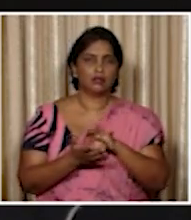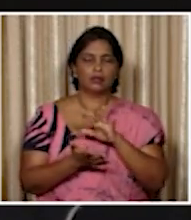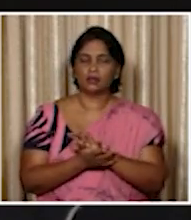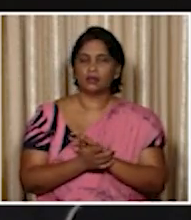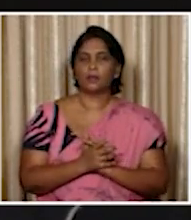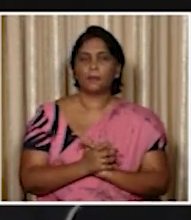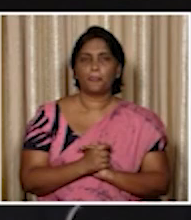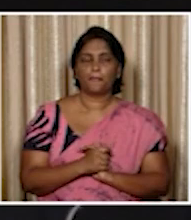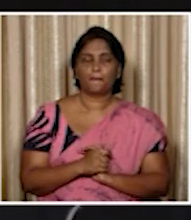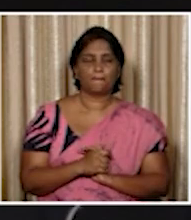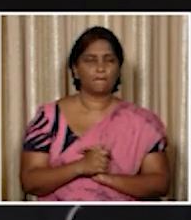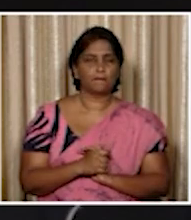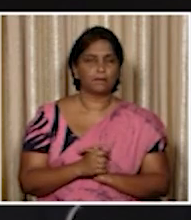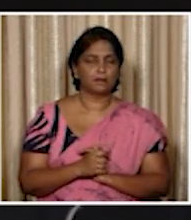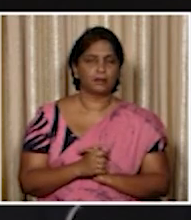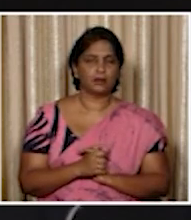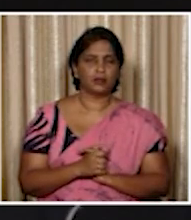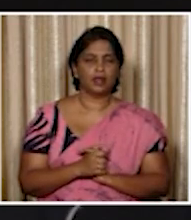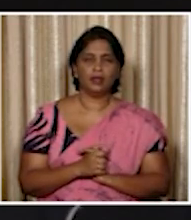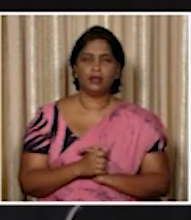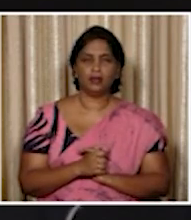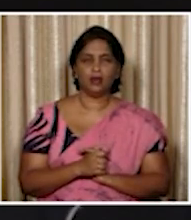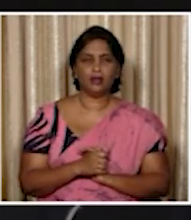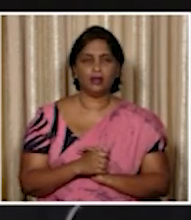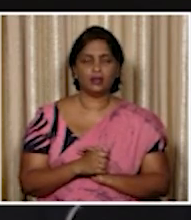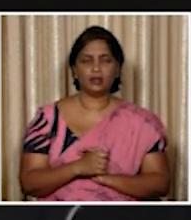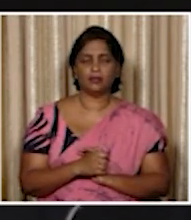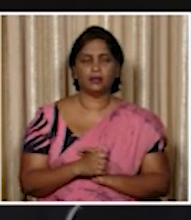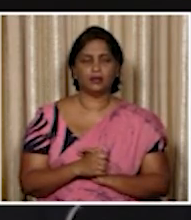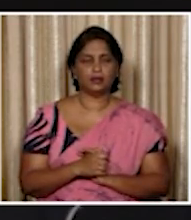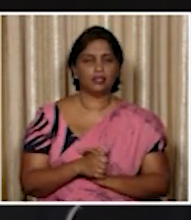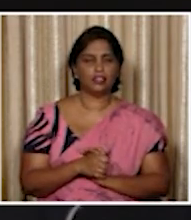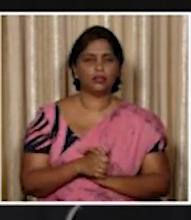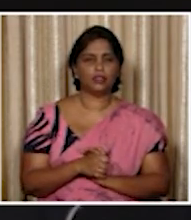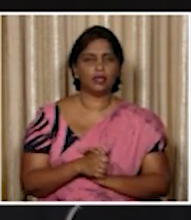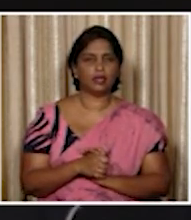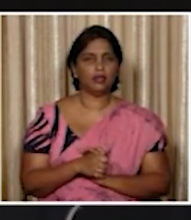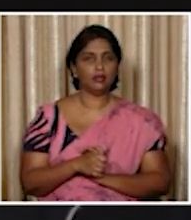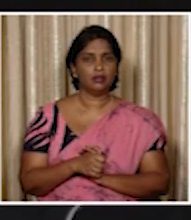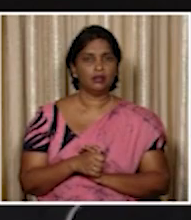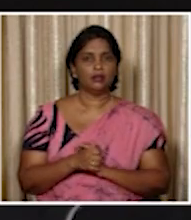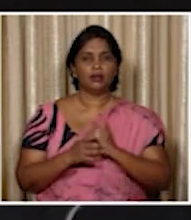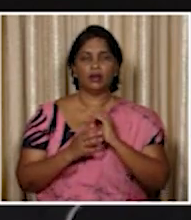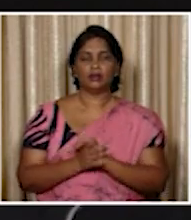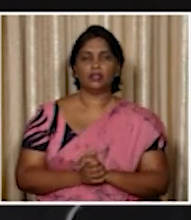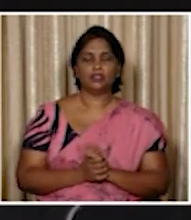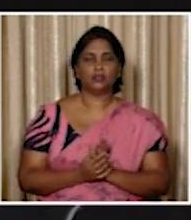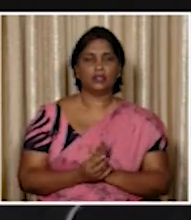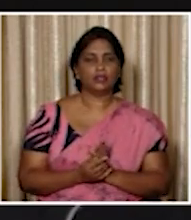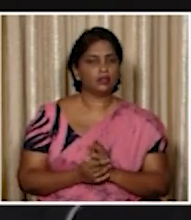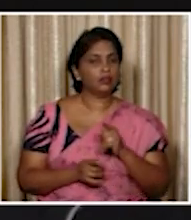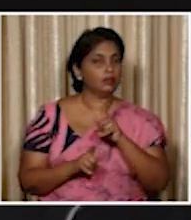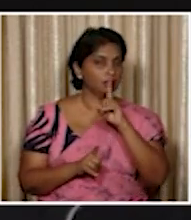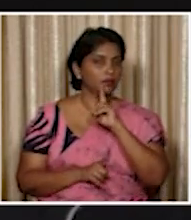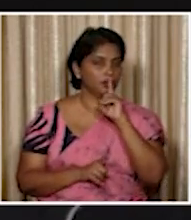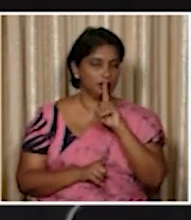let me narrate this particular episode that happened during the rule of King Charles